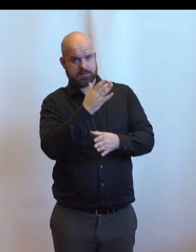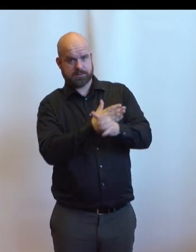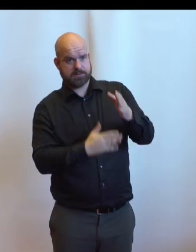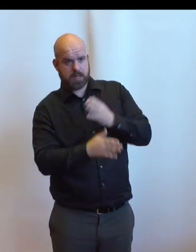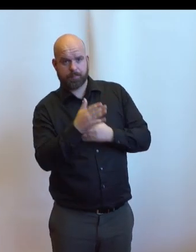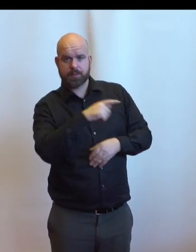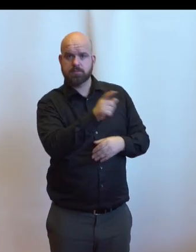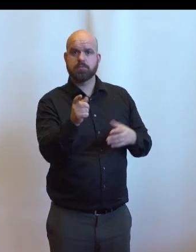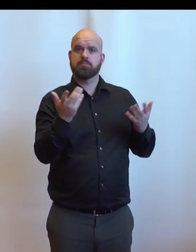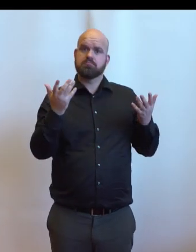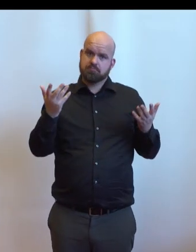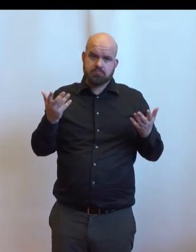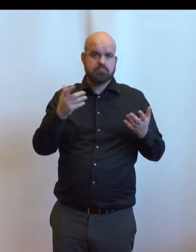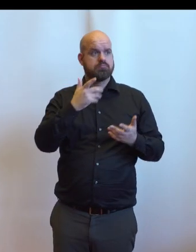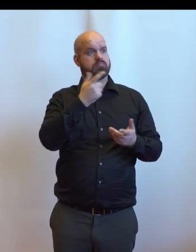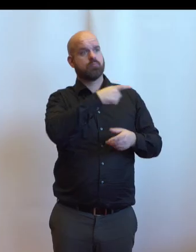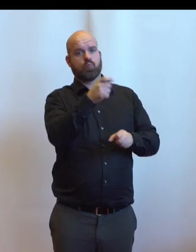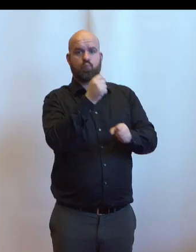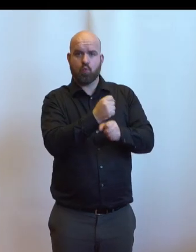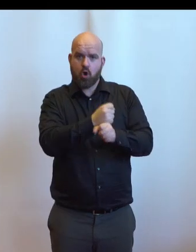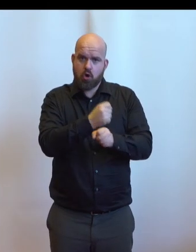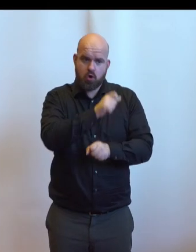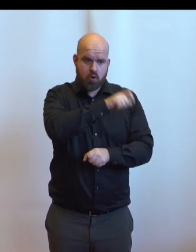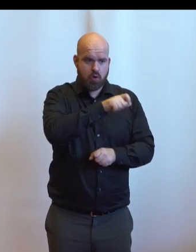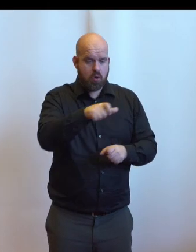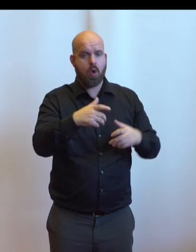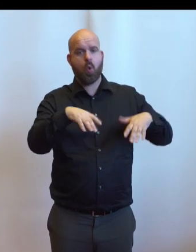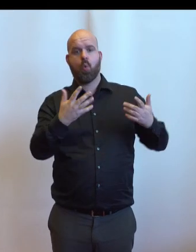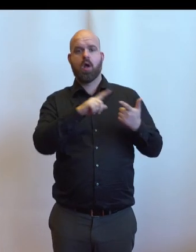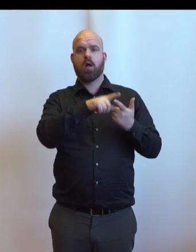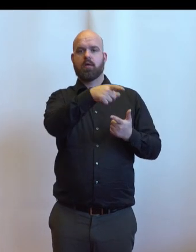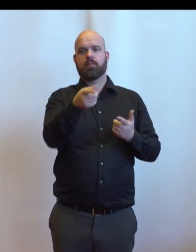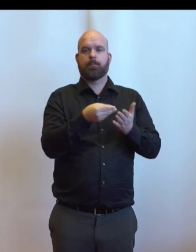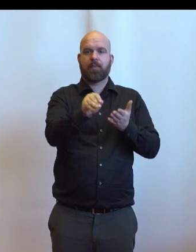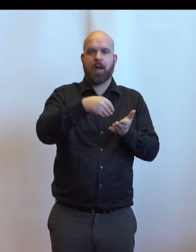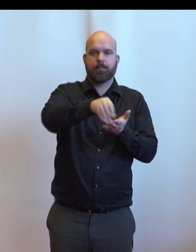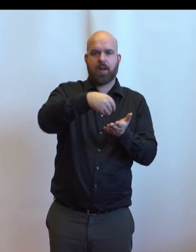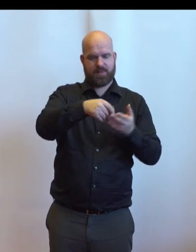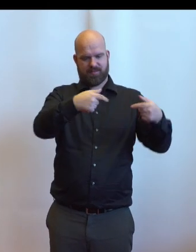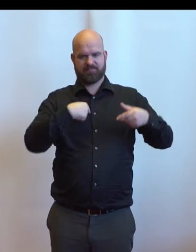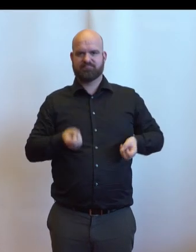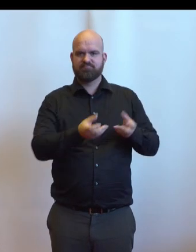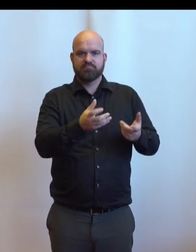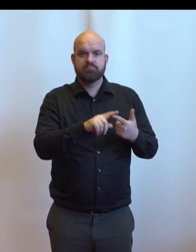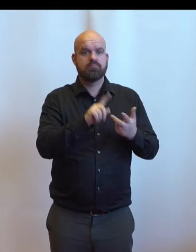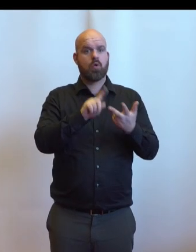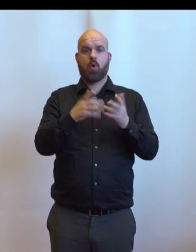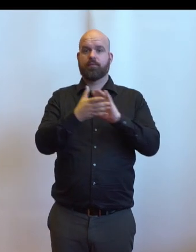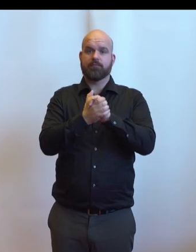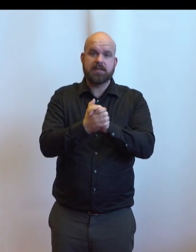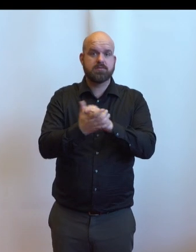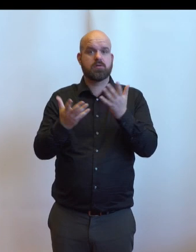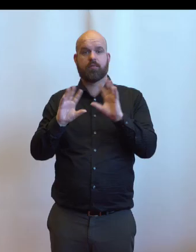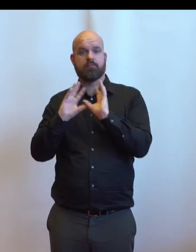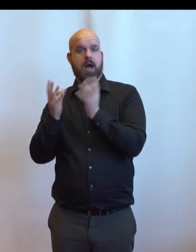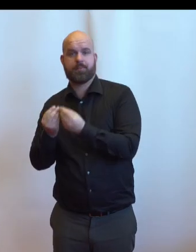up to 20% will benefit directly from improving our accessibility. More importantly, there are indirect